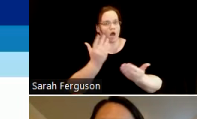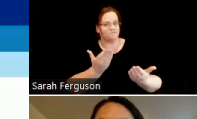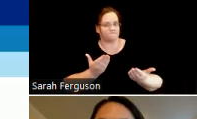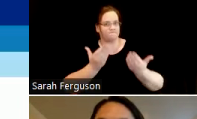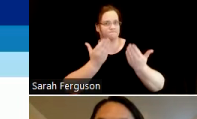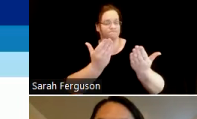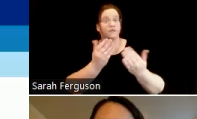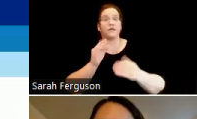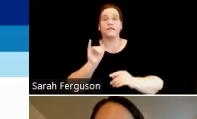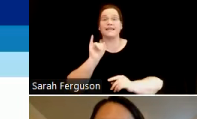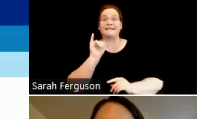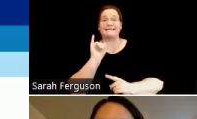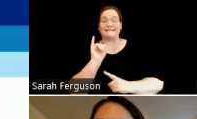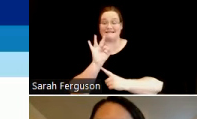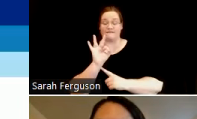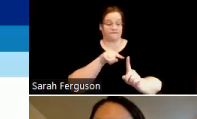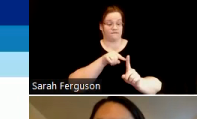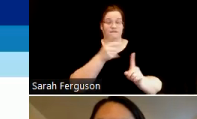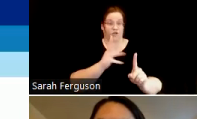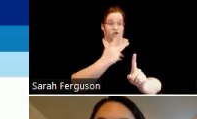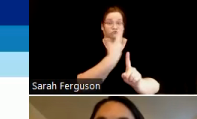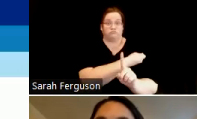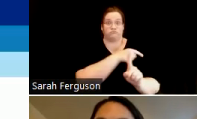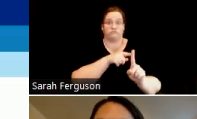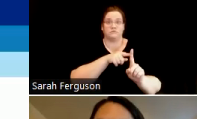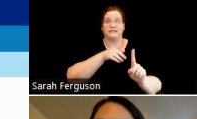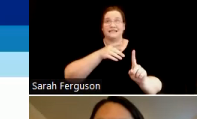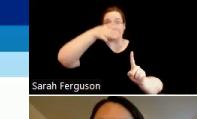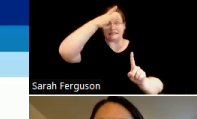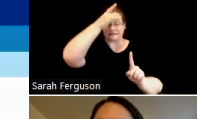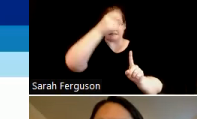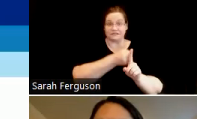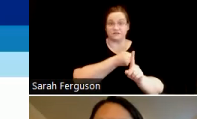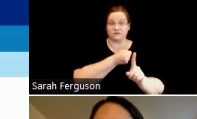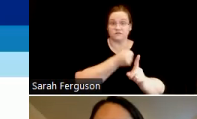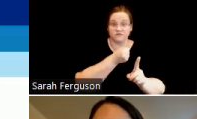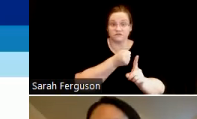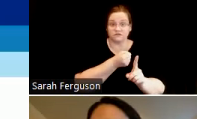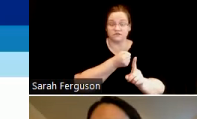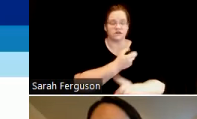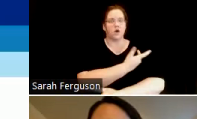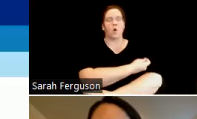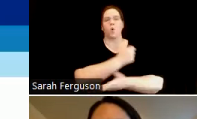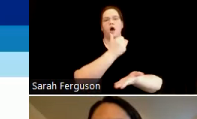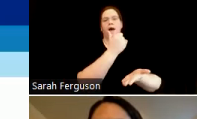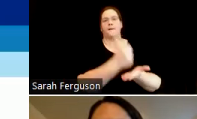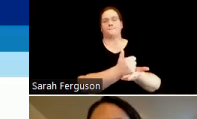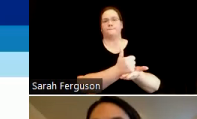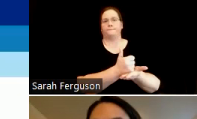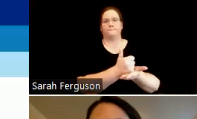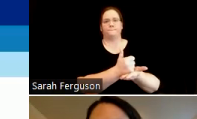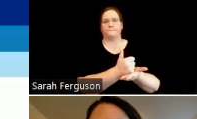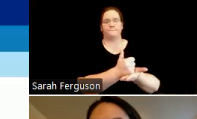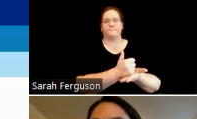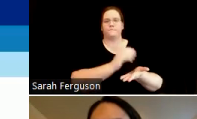is that if a vaccinated child does get infected, that vaccine is very effective at preventing